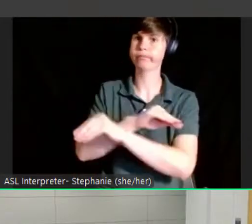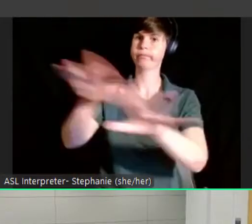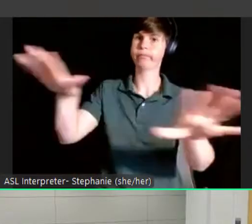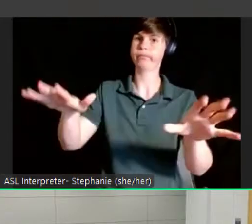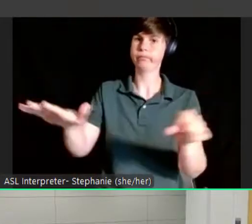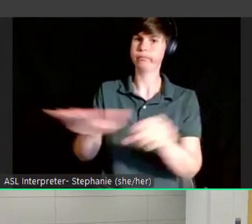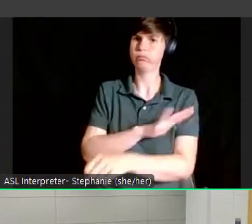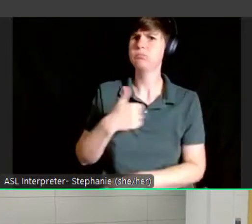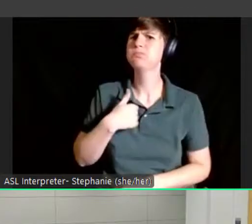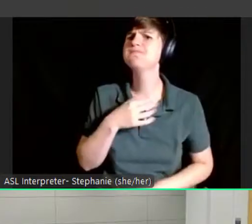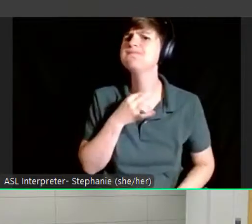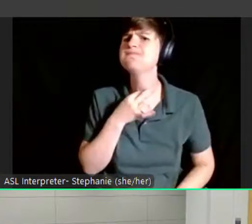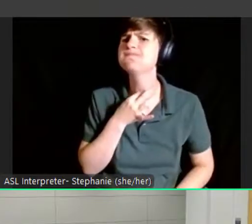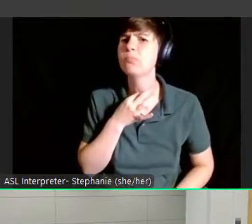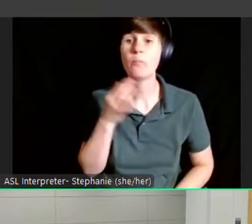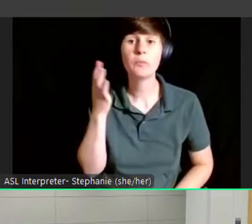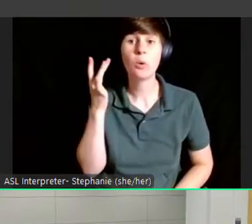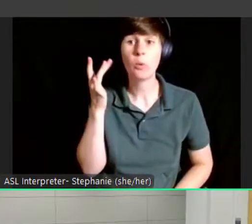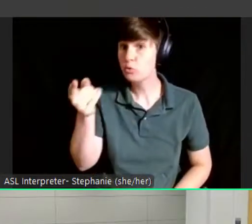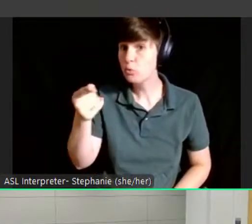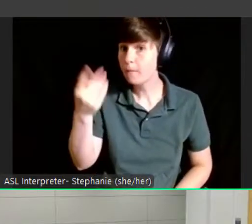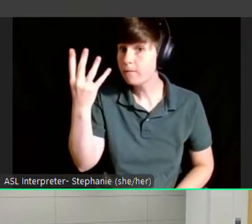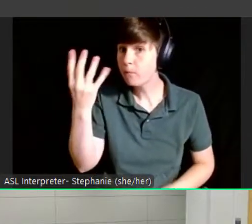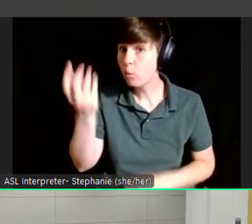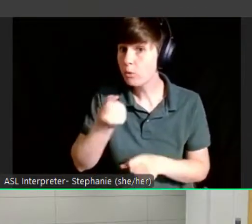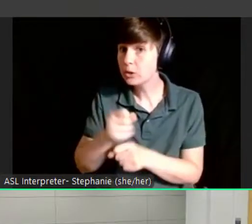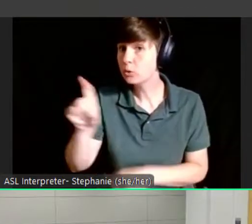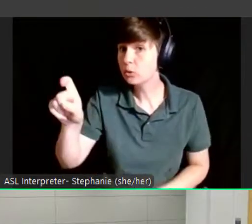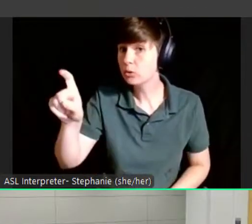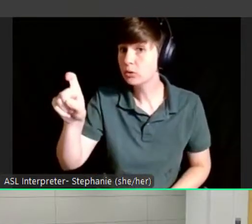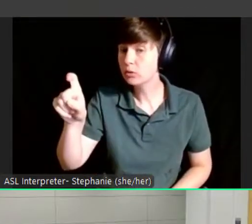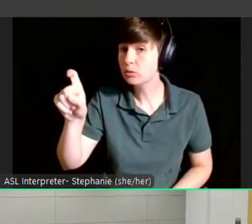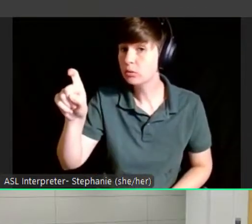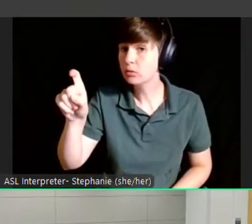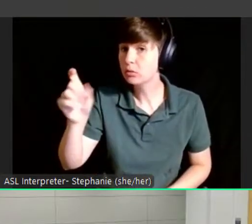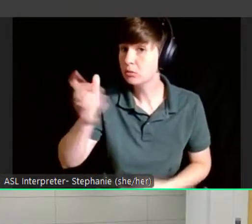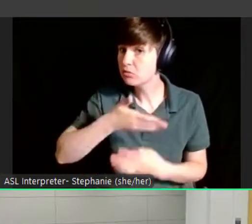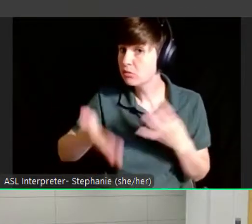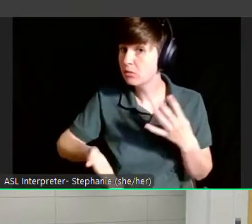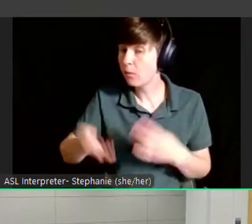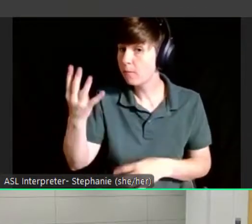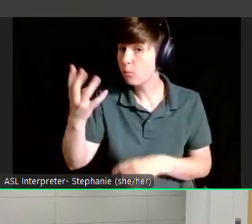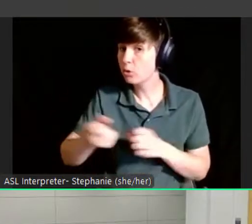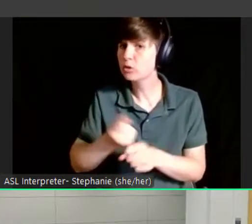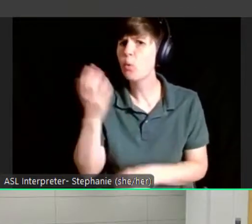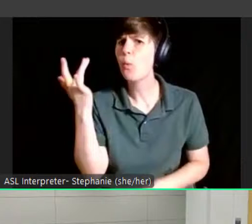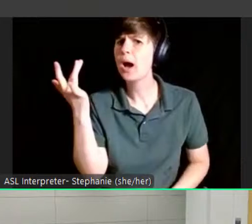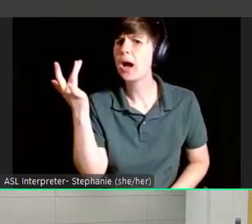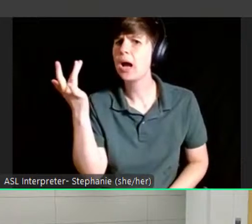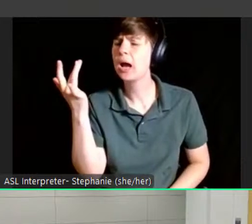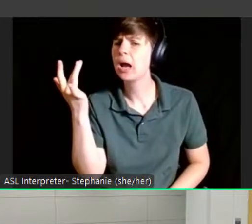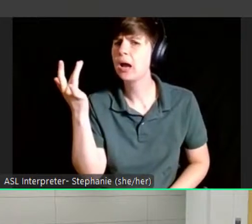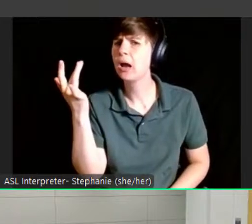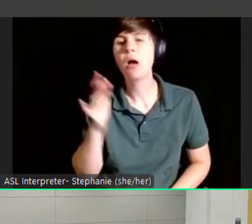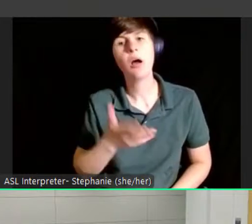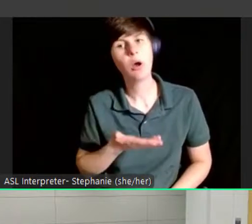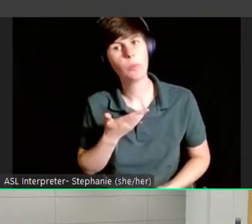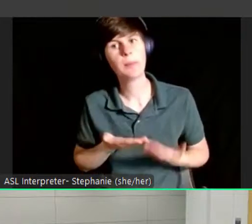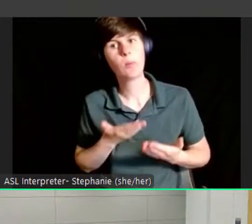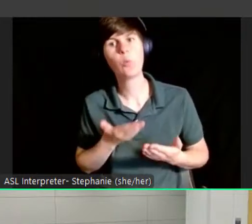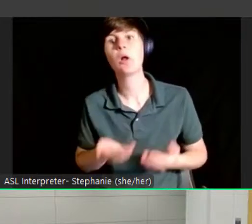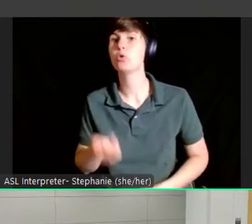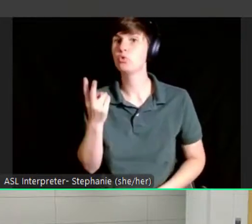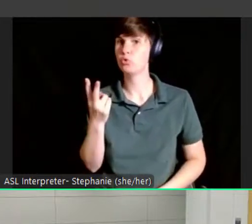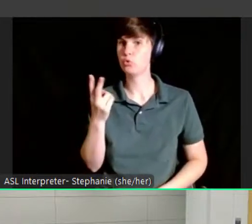why does it need to be, I would say 4 years, right? Is that like a thing or? Maybe, there are two different